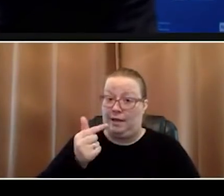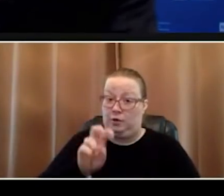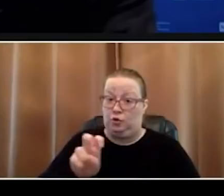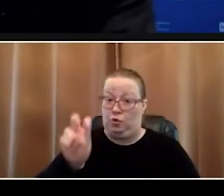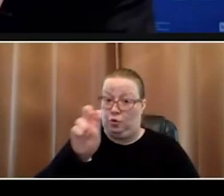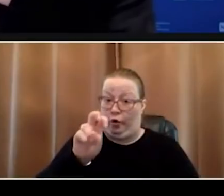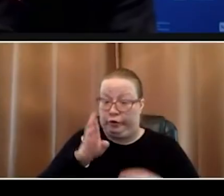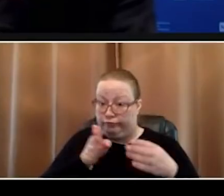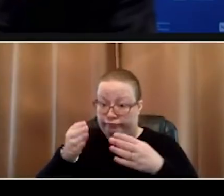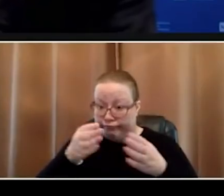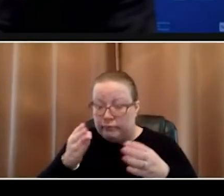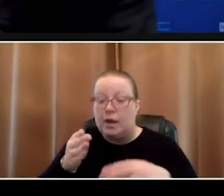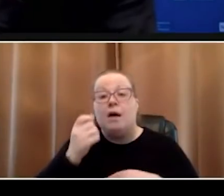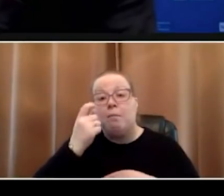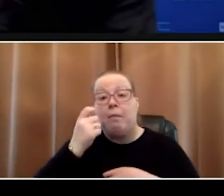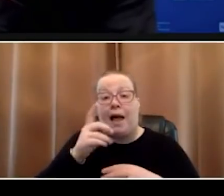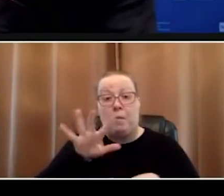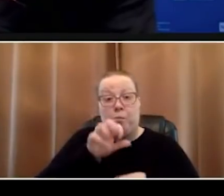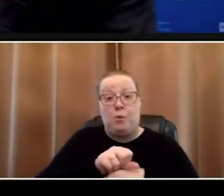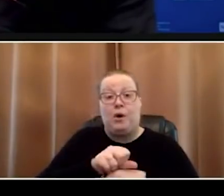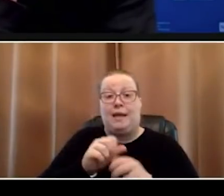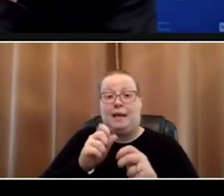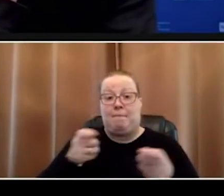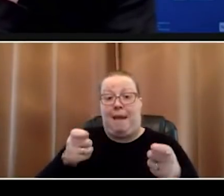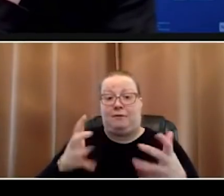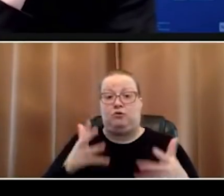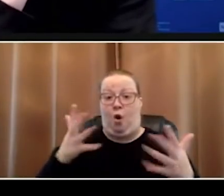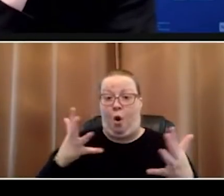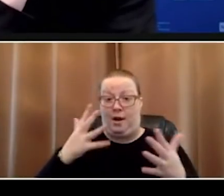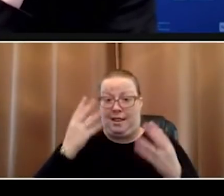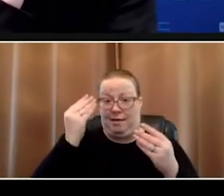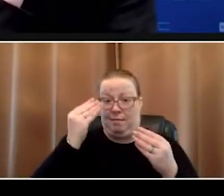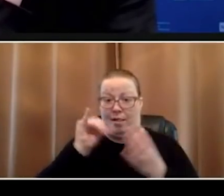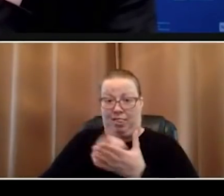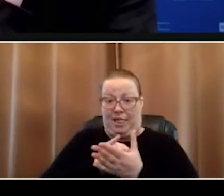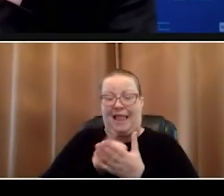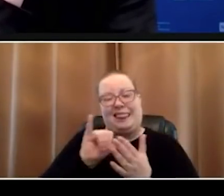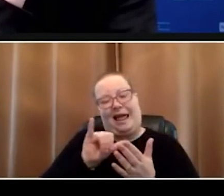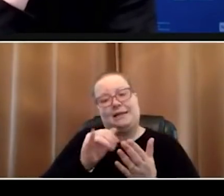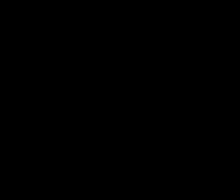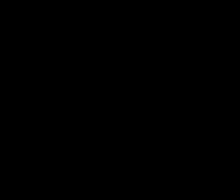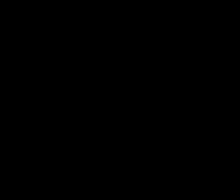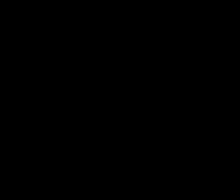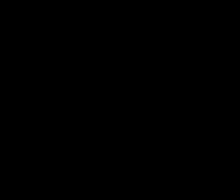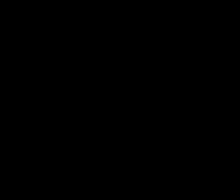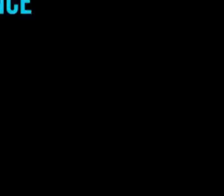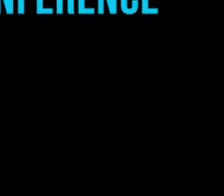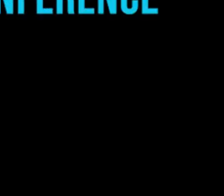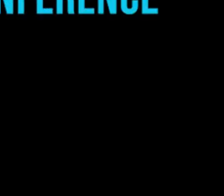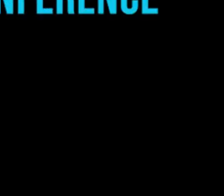managers are already thinking about, but just another layer to add on to thinking about how to put tours together.